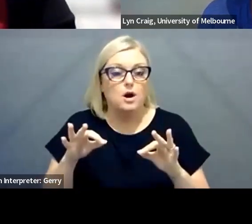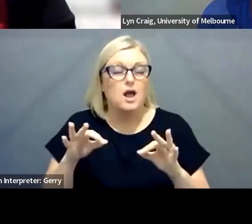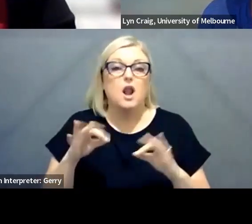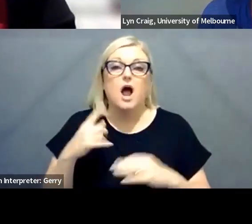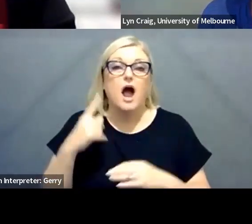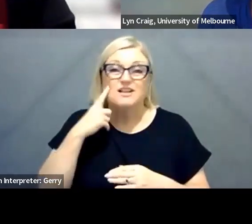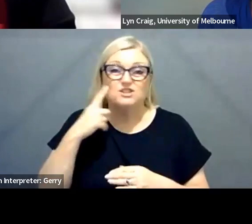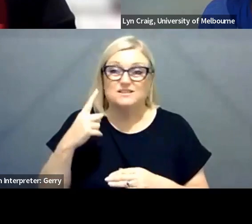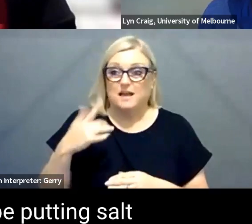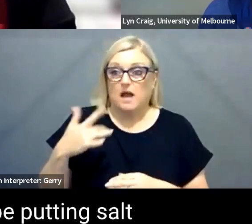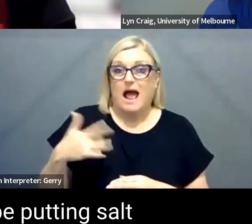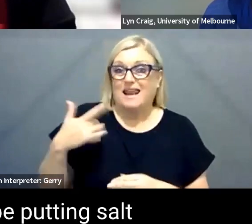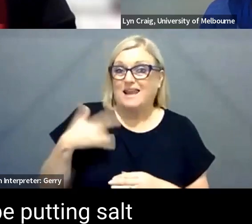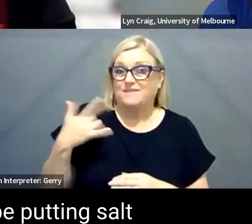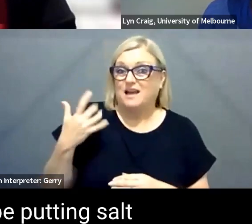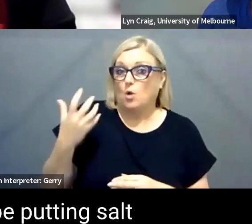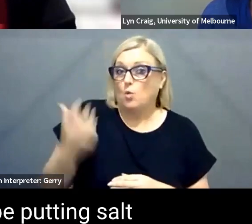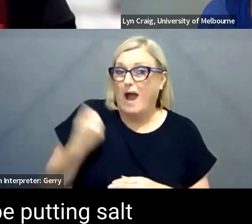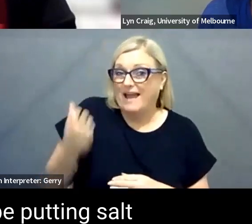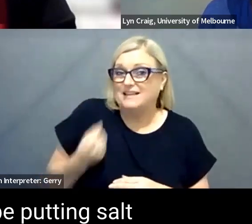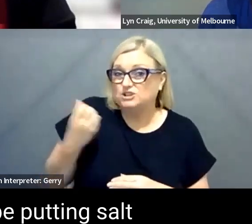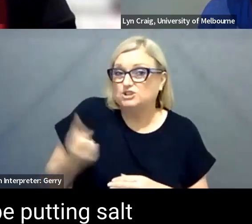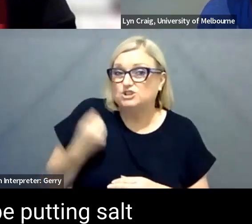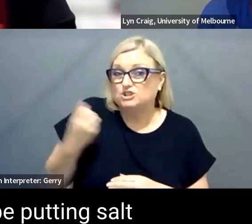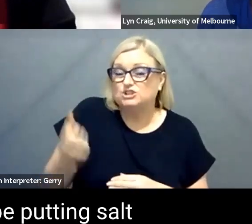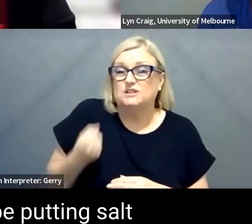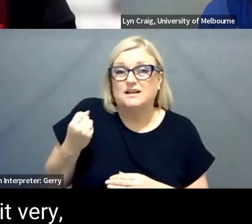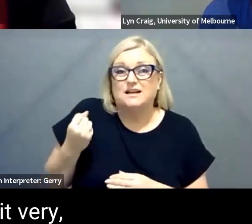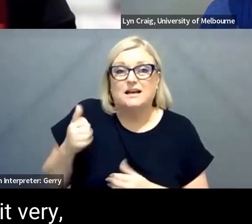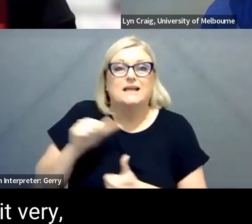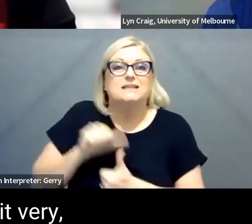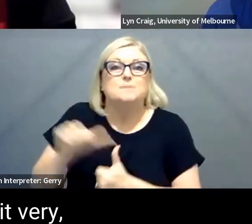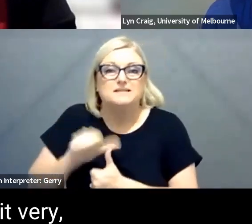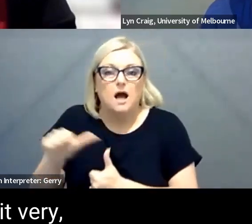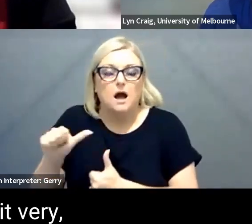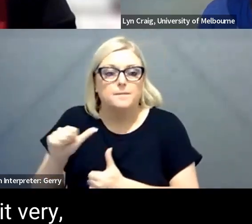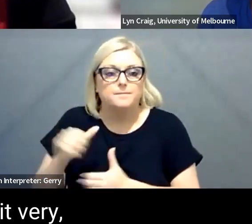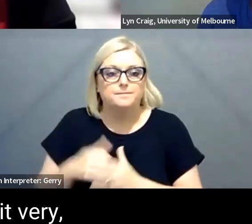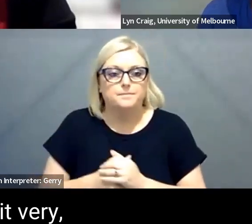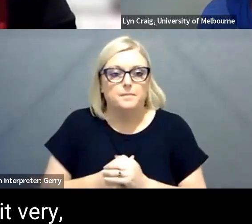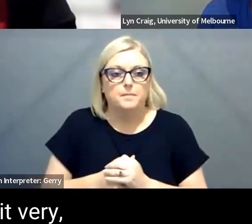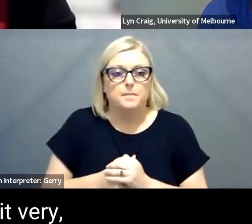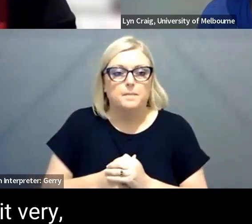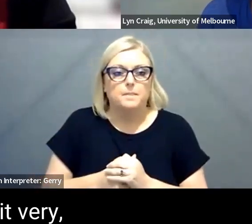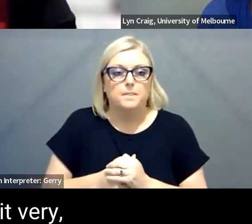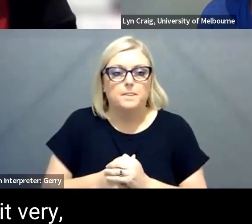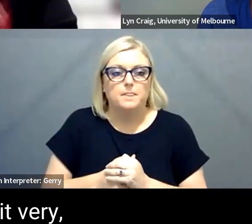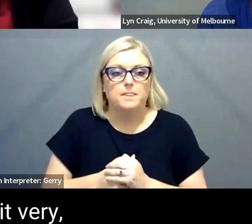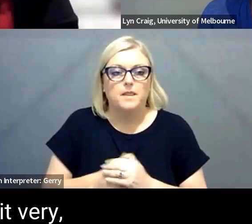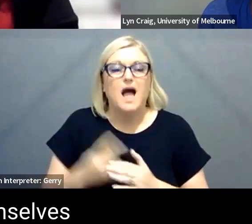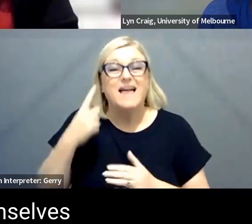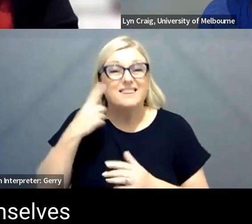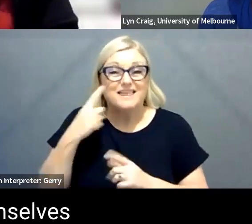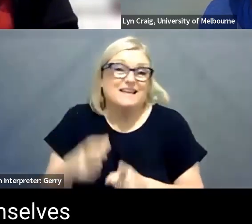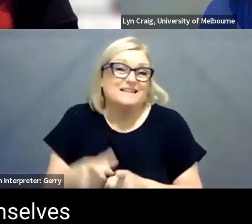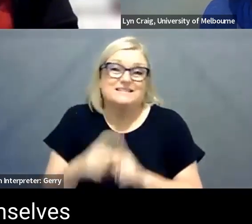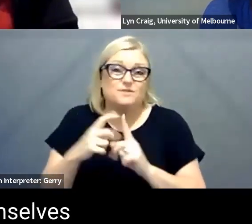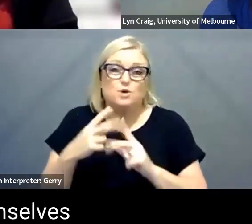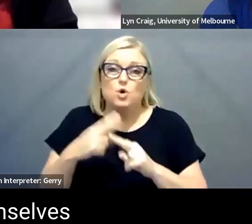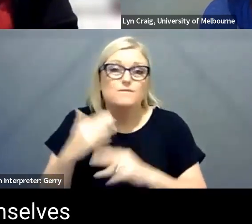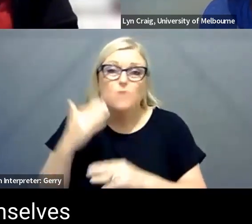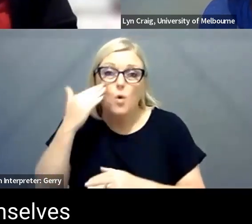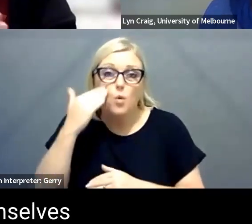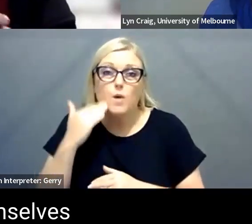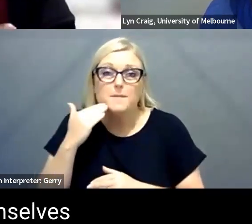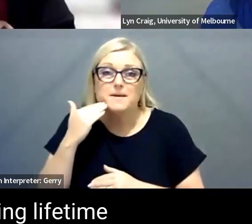So we just seem to be putting salt in the wound of making it very, very difficult for women to find